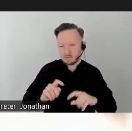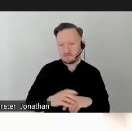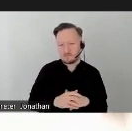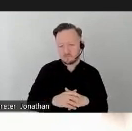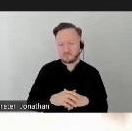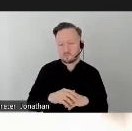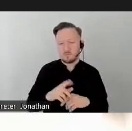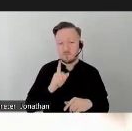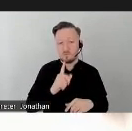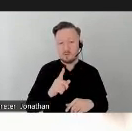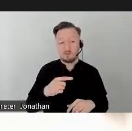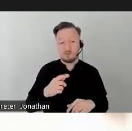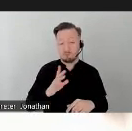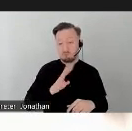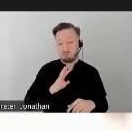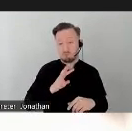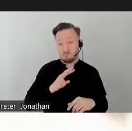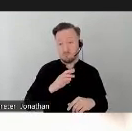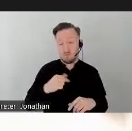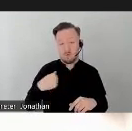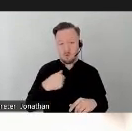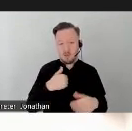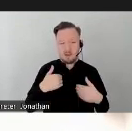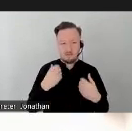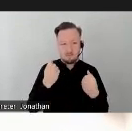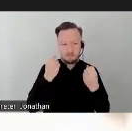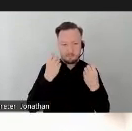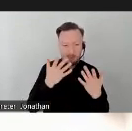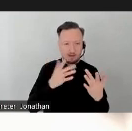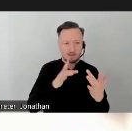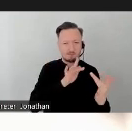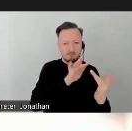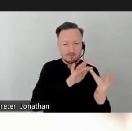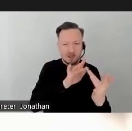to really reach out through our various points of access to find